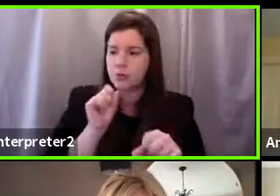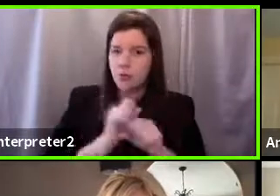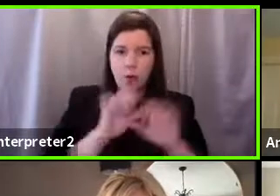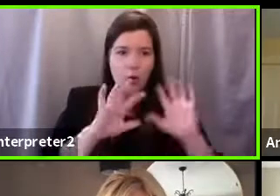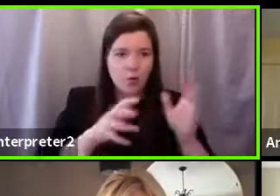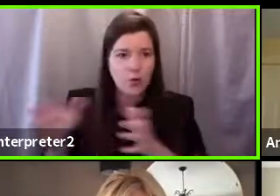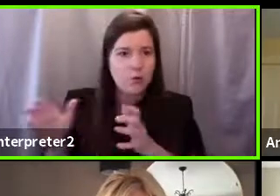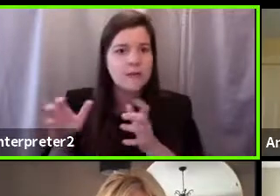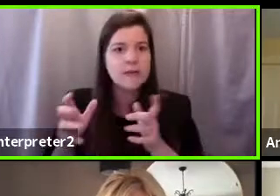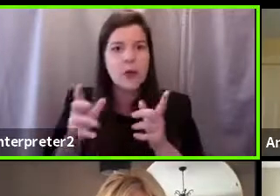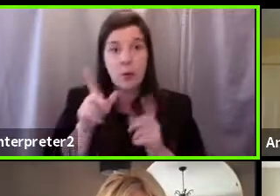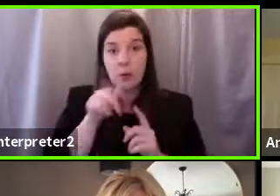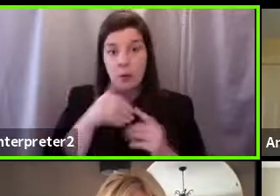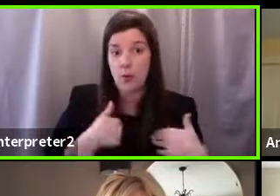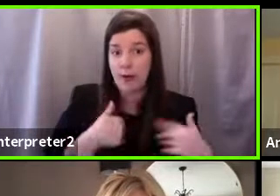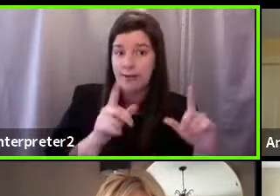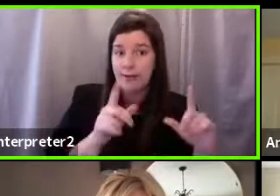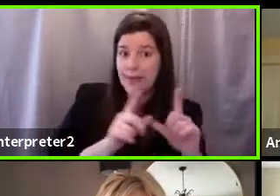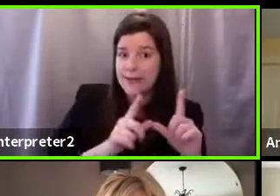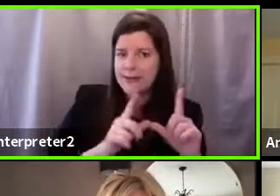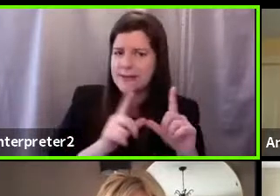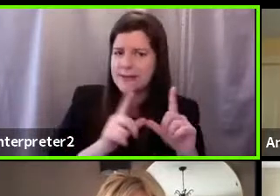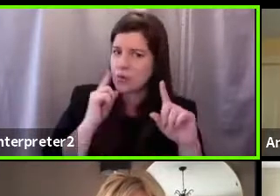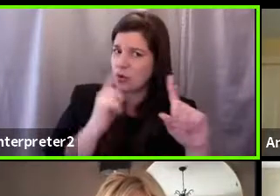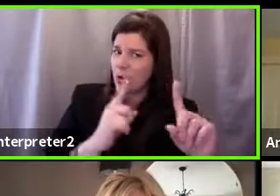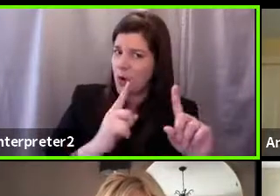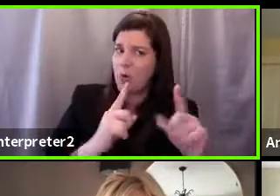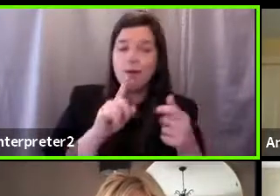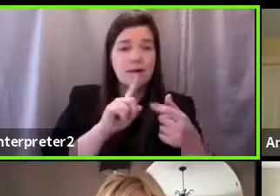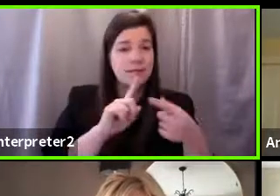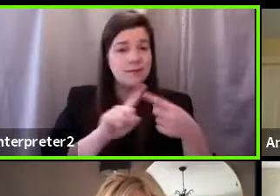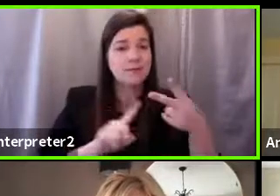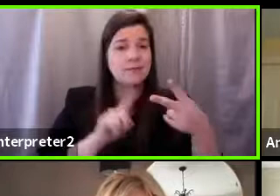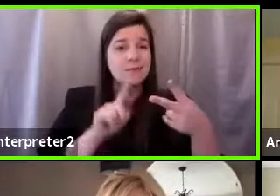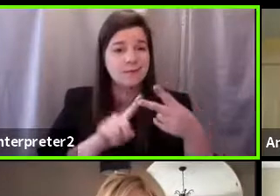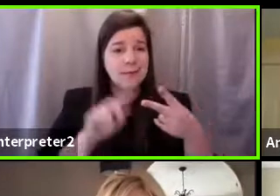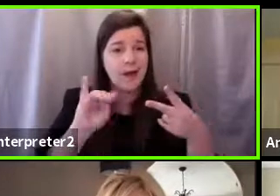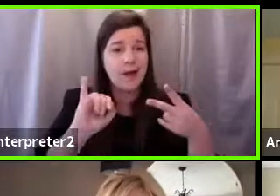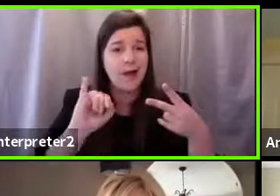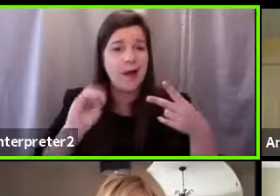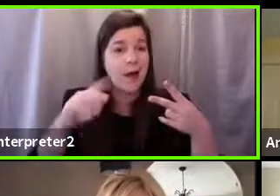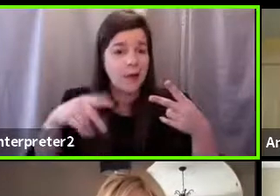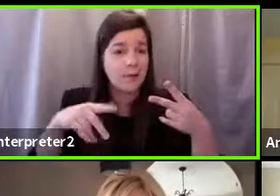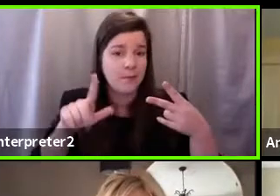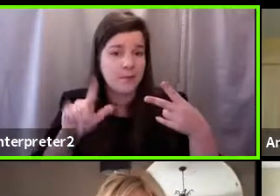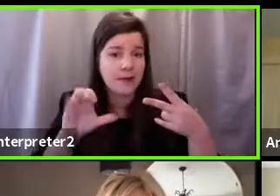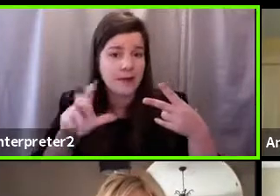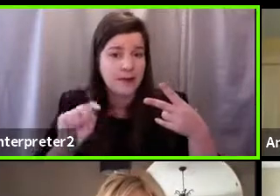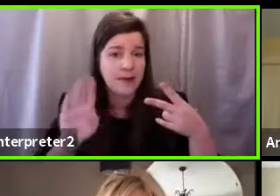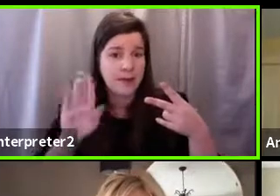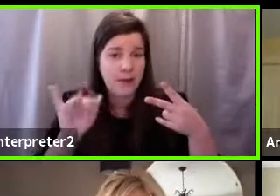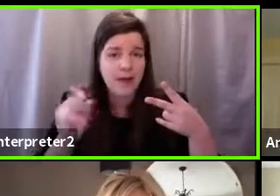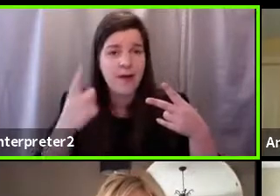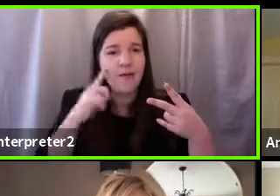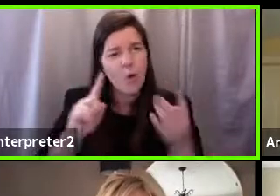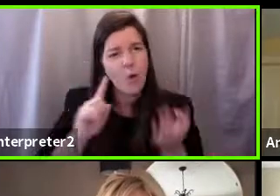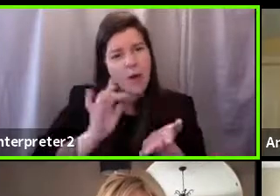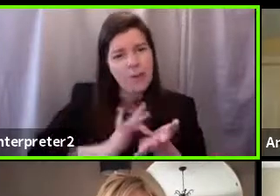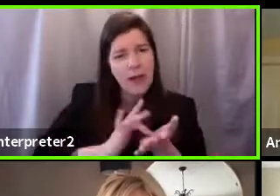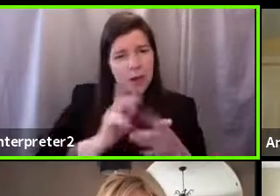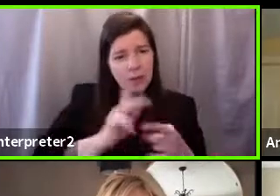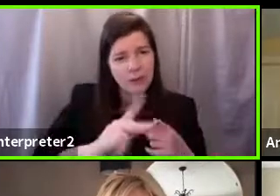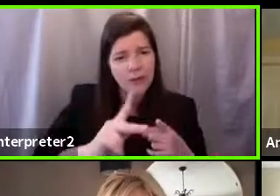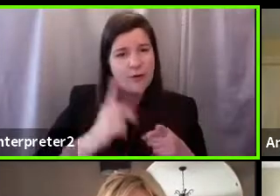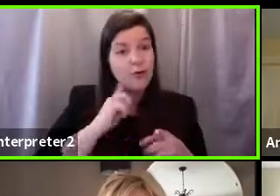those that hold licenses. And the other deals with implicit bias for our healthcare professionals training.